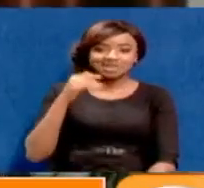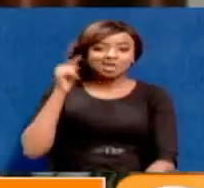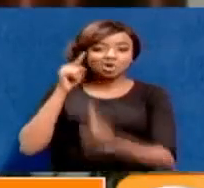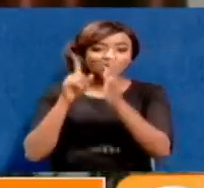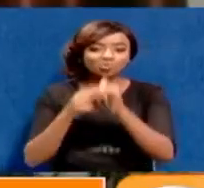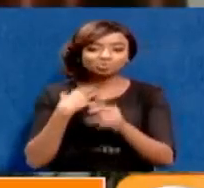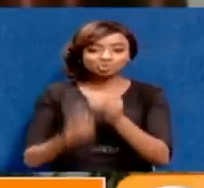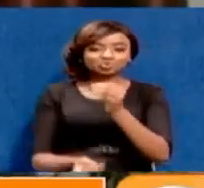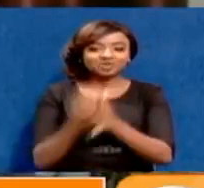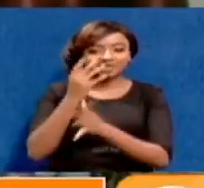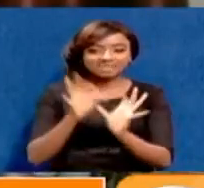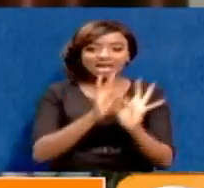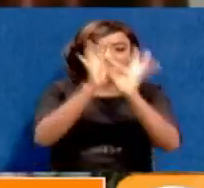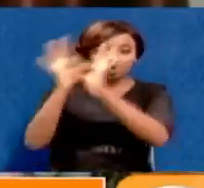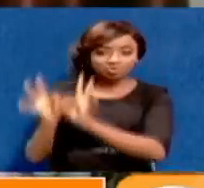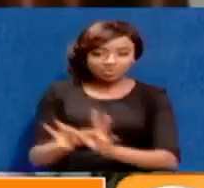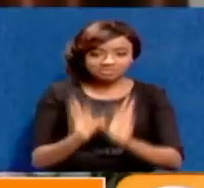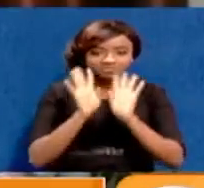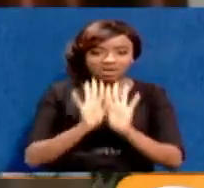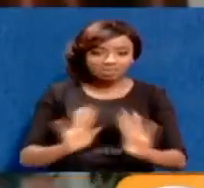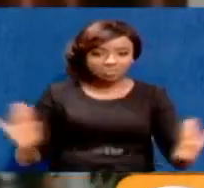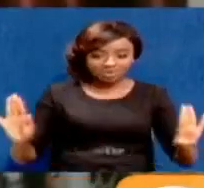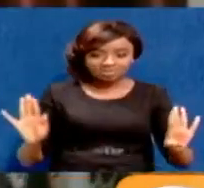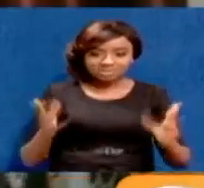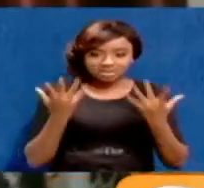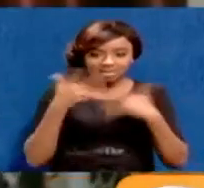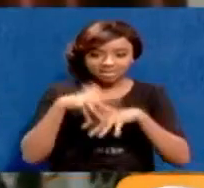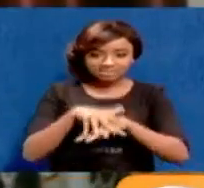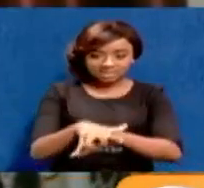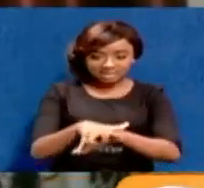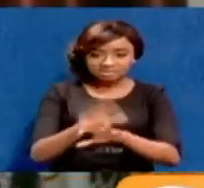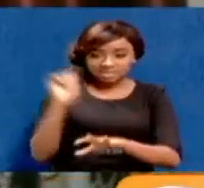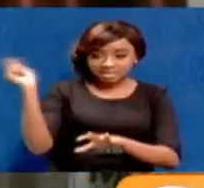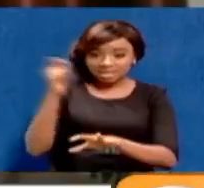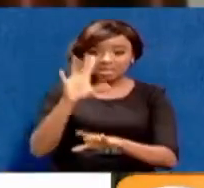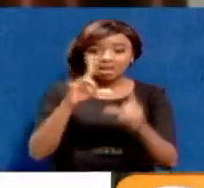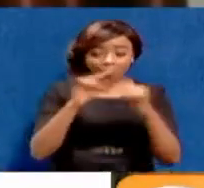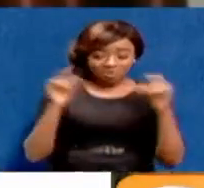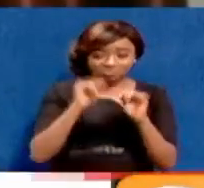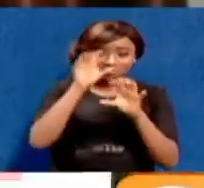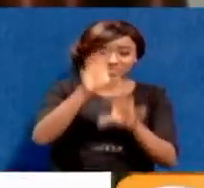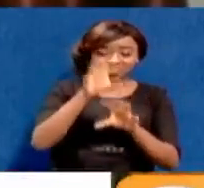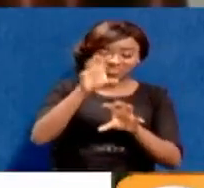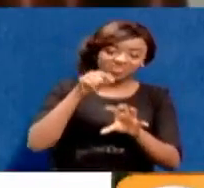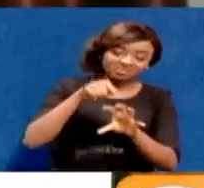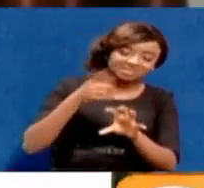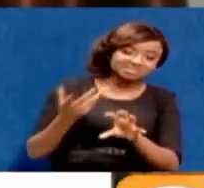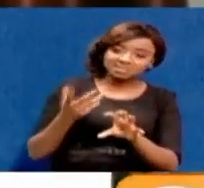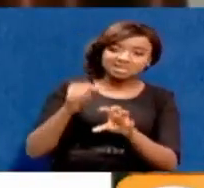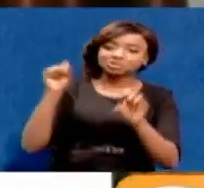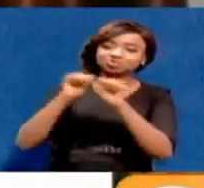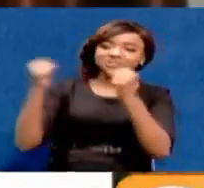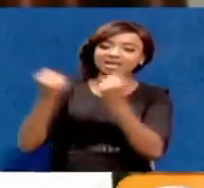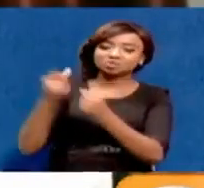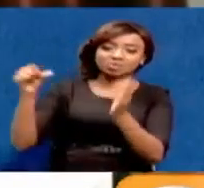a cohesive, harmonious, and integrated Kenya. Hate speech is just one of those abnormalities in our